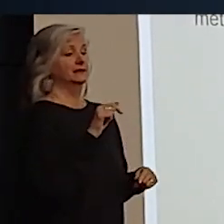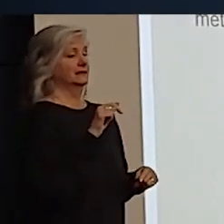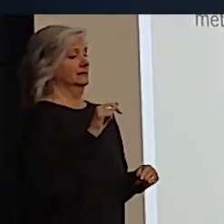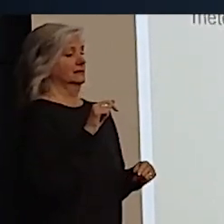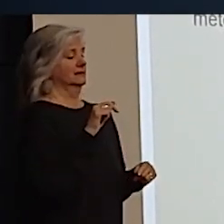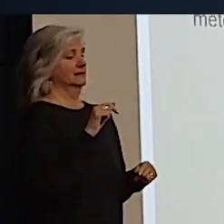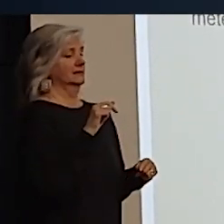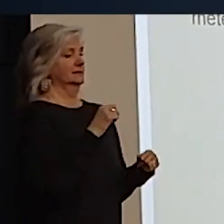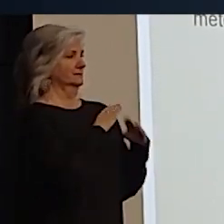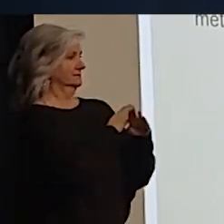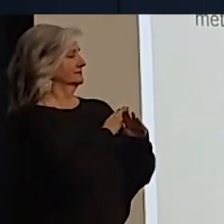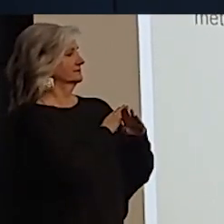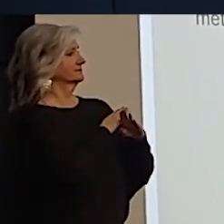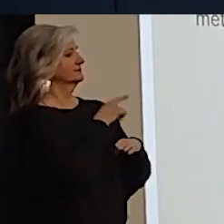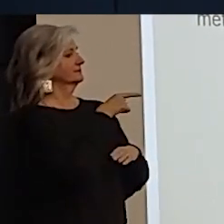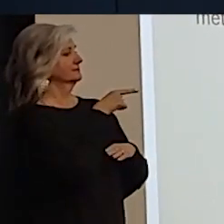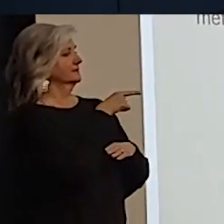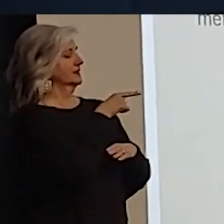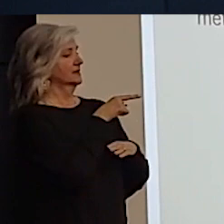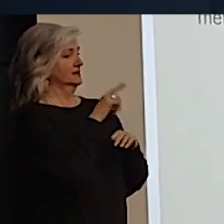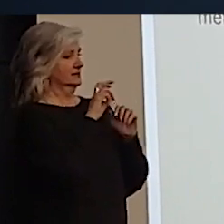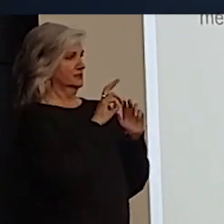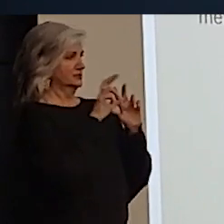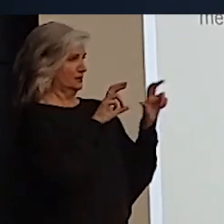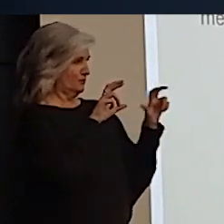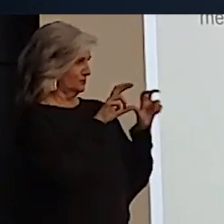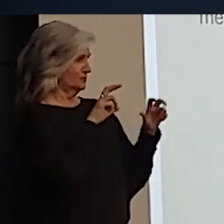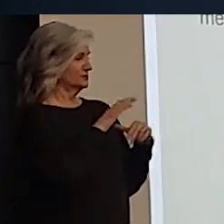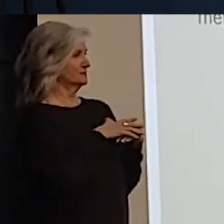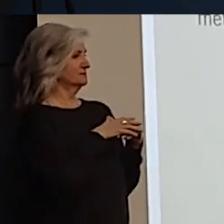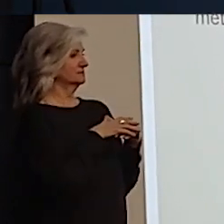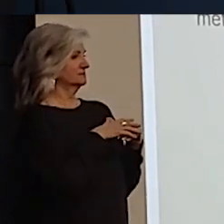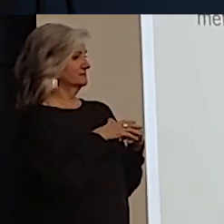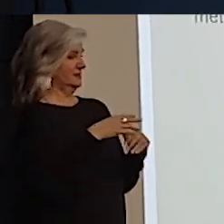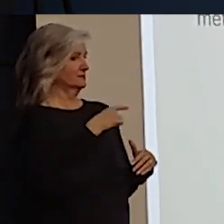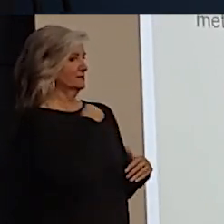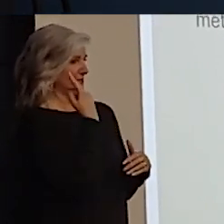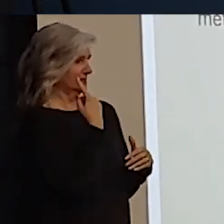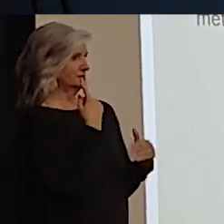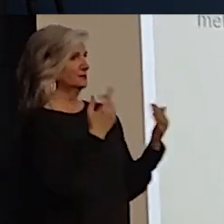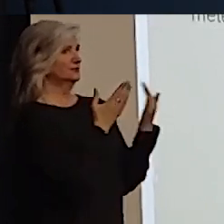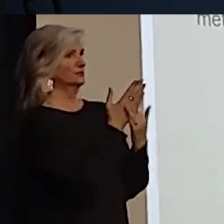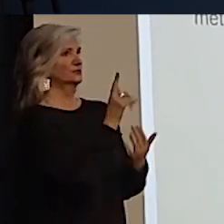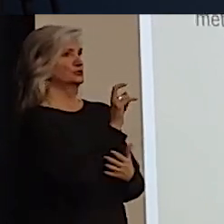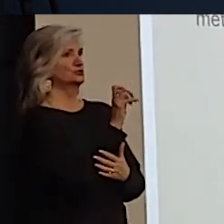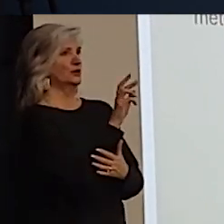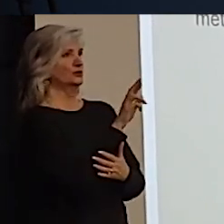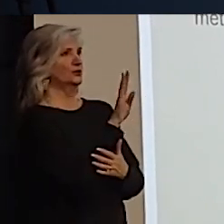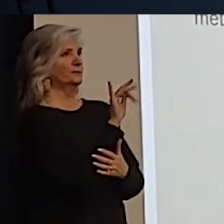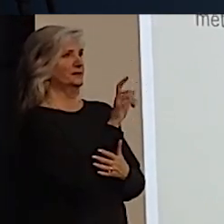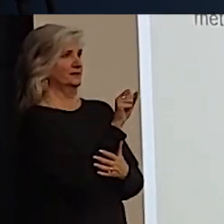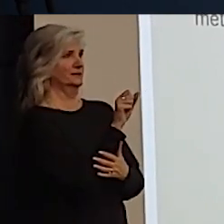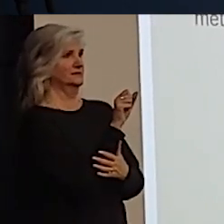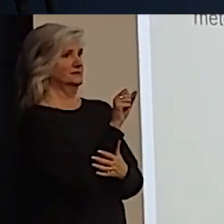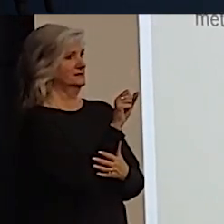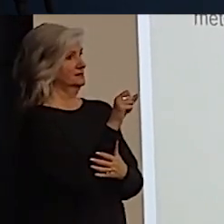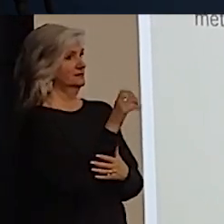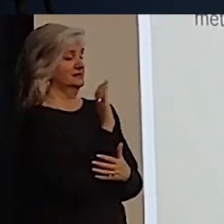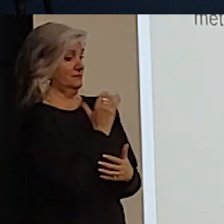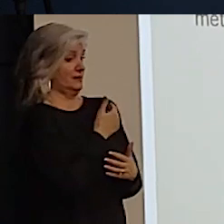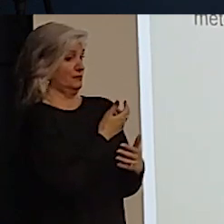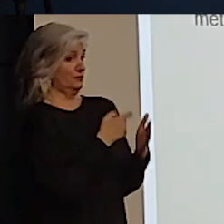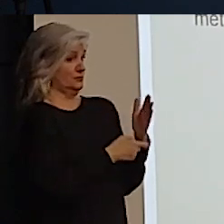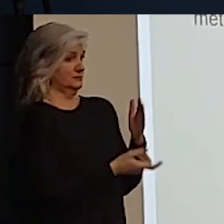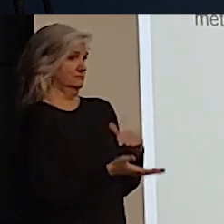utility shareholders, investors from risk through these tracker laws, through these tracker bills, driving the high cost, high